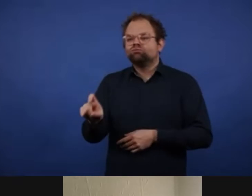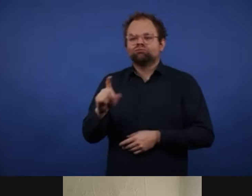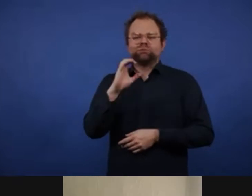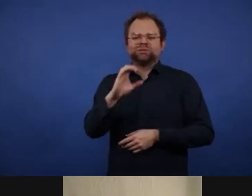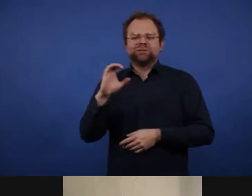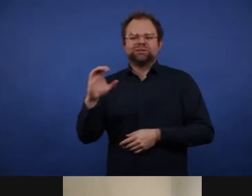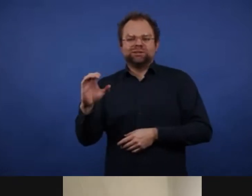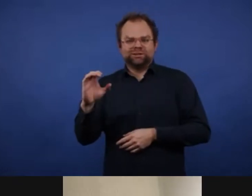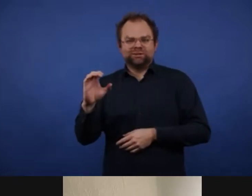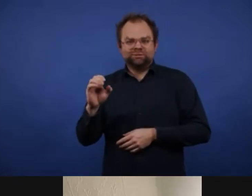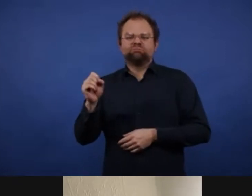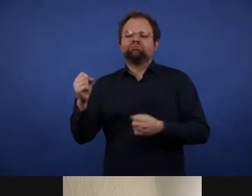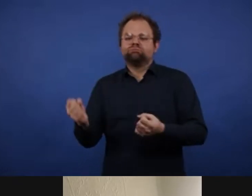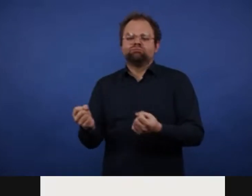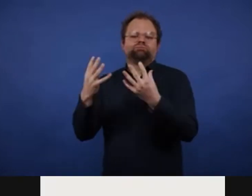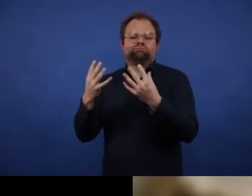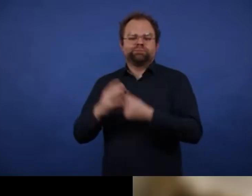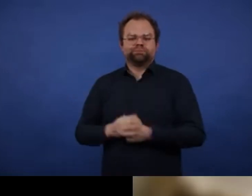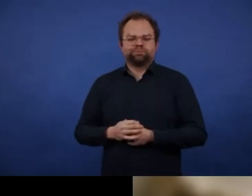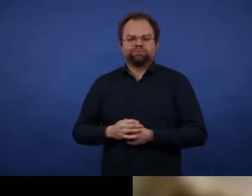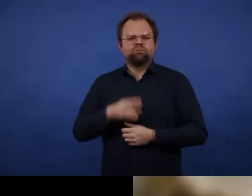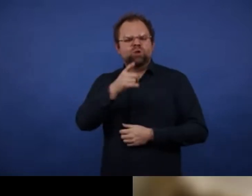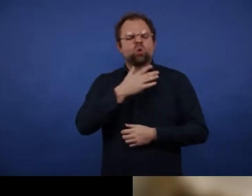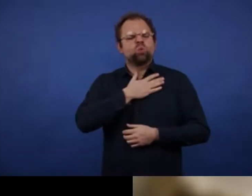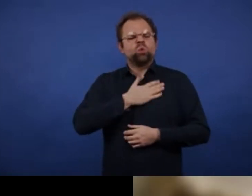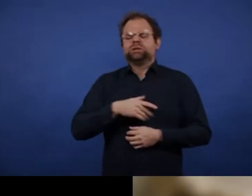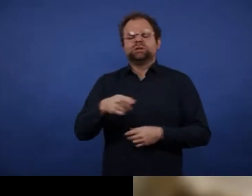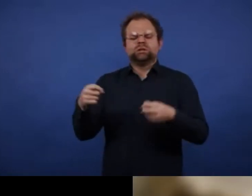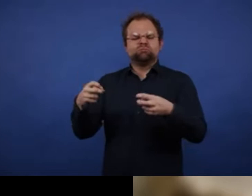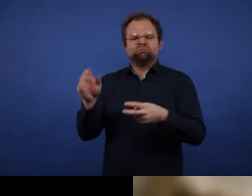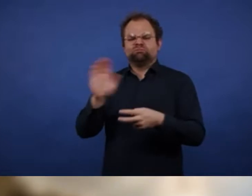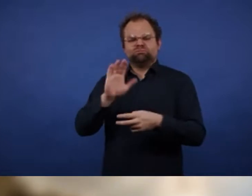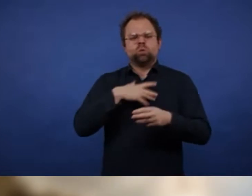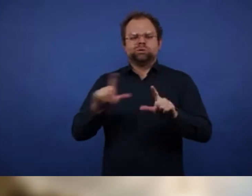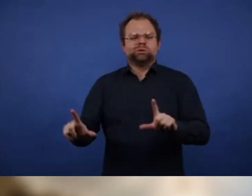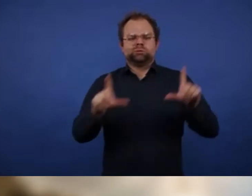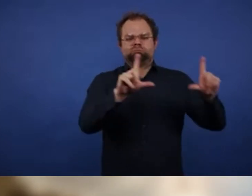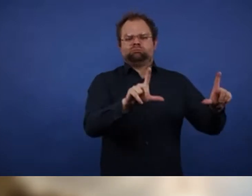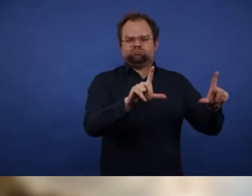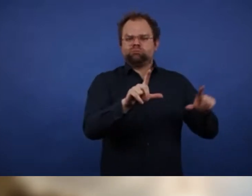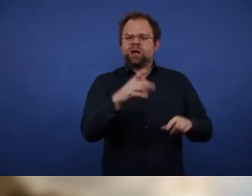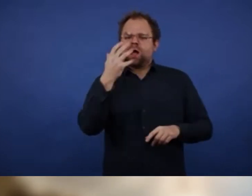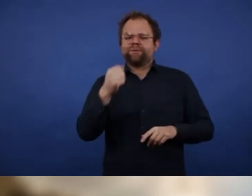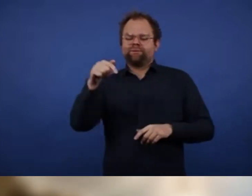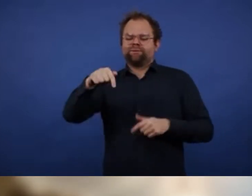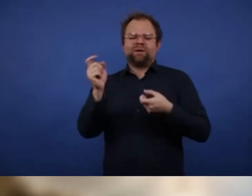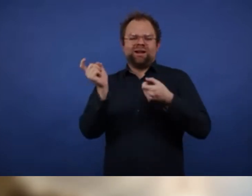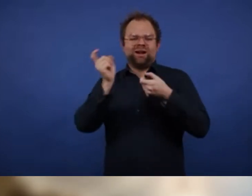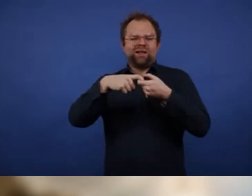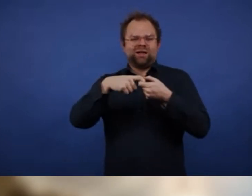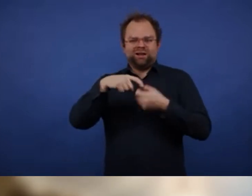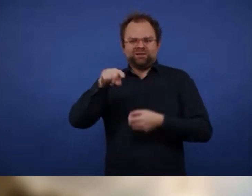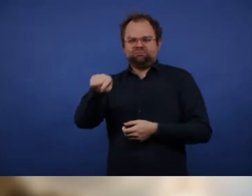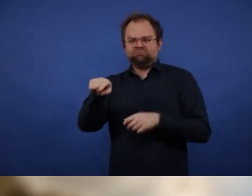seconds to enable the language of your choice in the language options again at the bottom